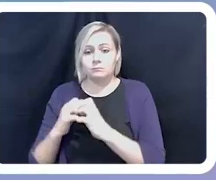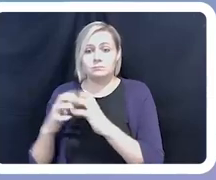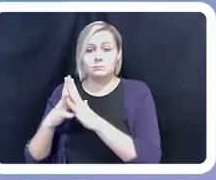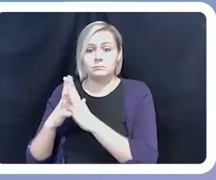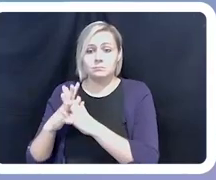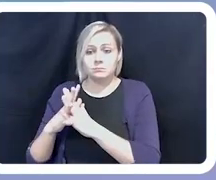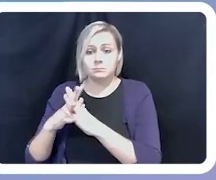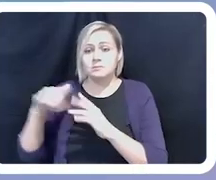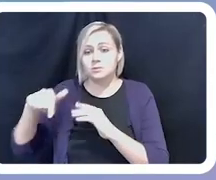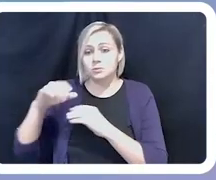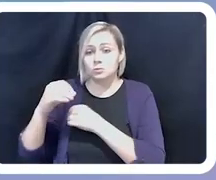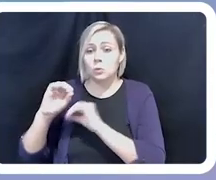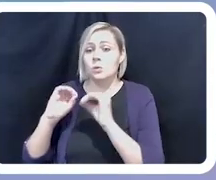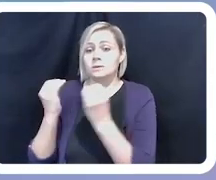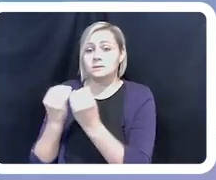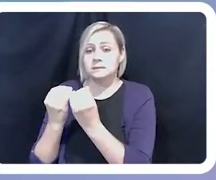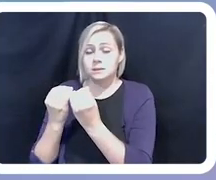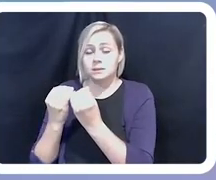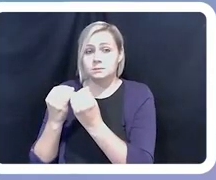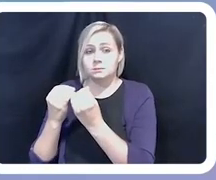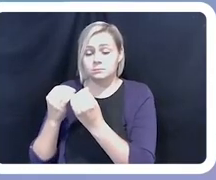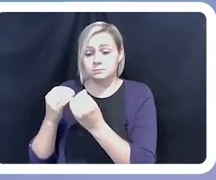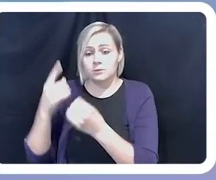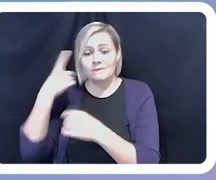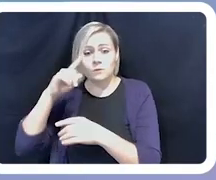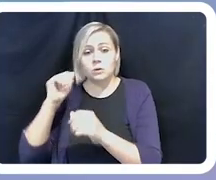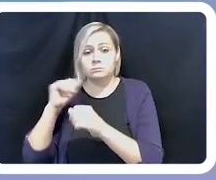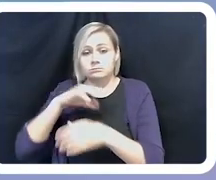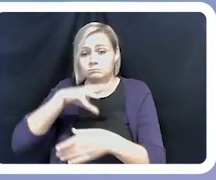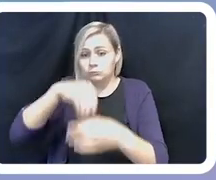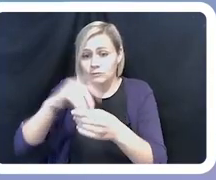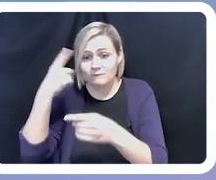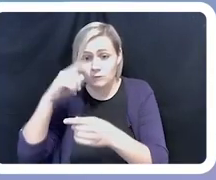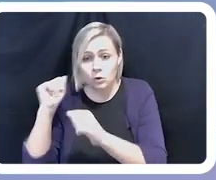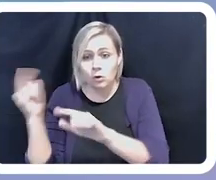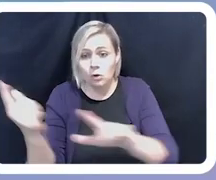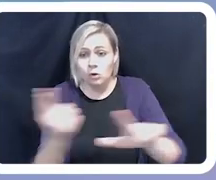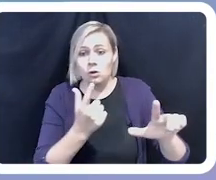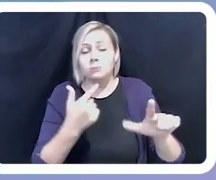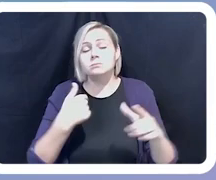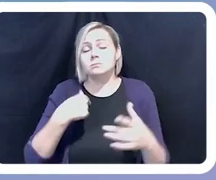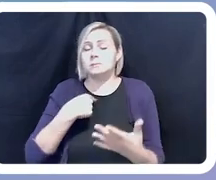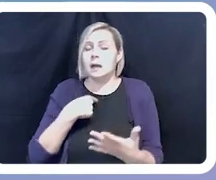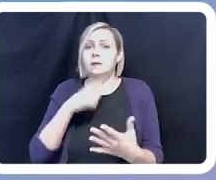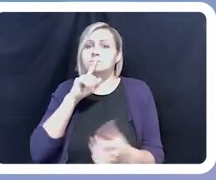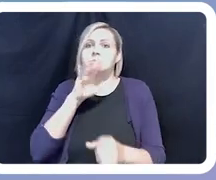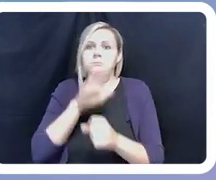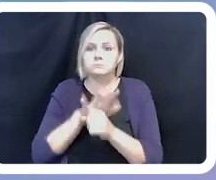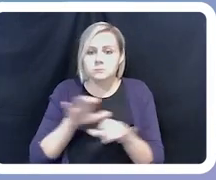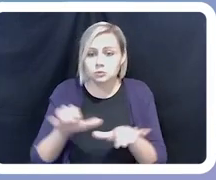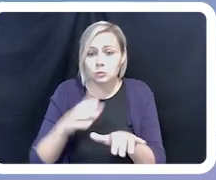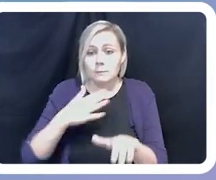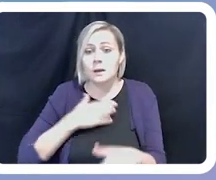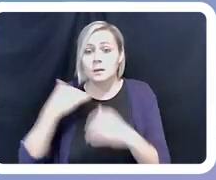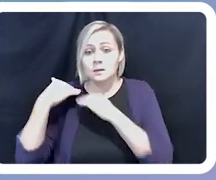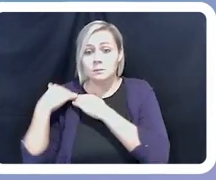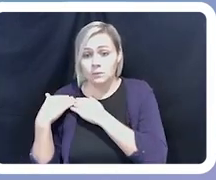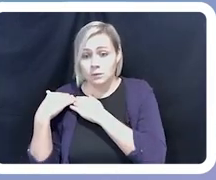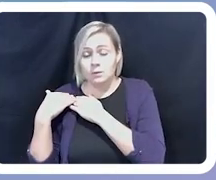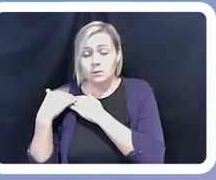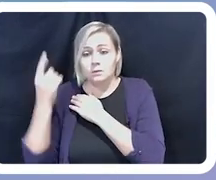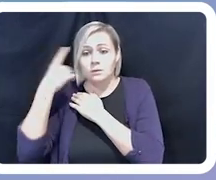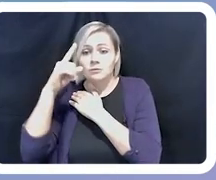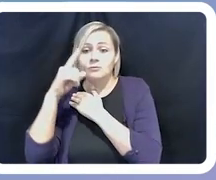of an organization created on the very premise of inclusion for all, I remain deeply committed to doing my part